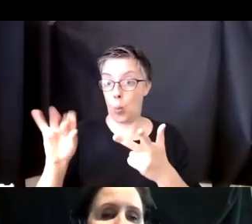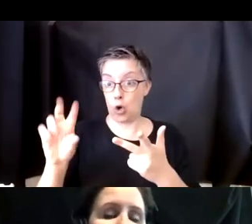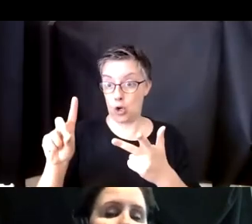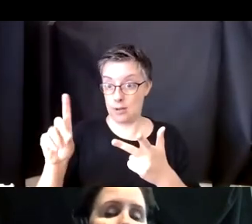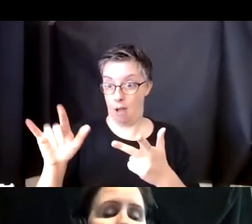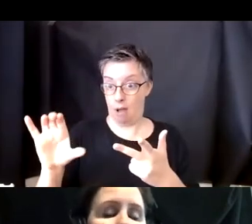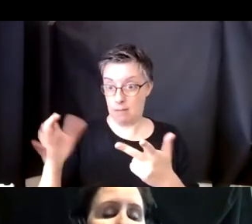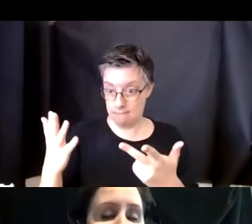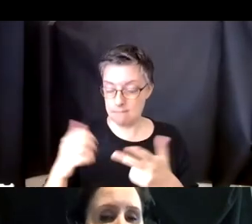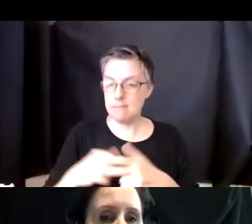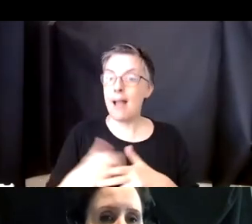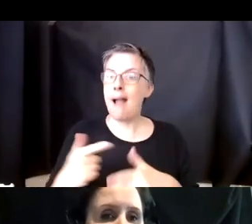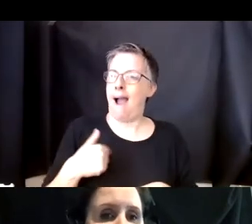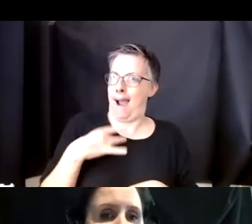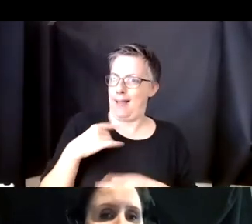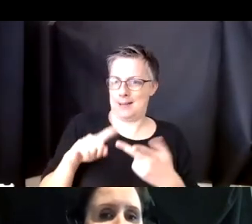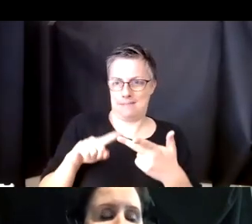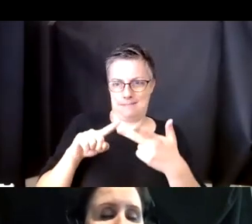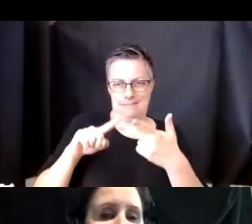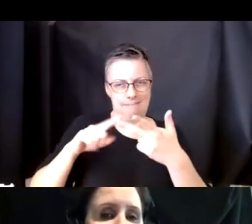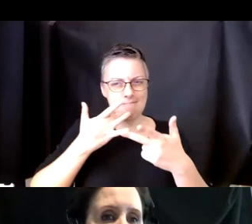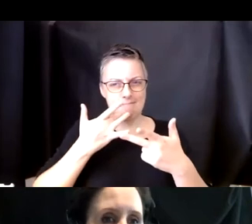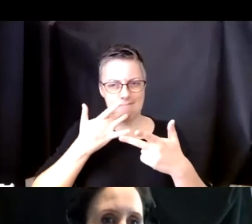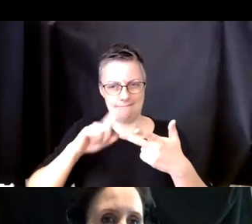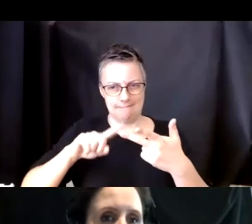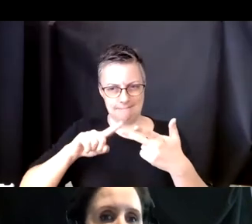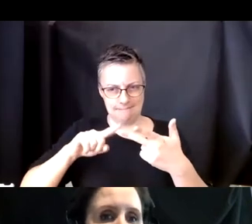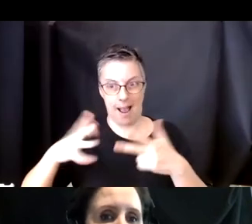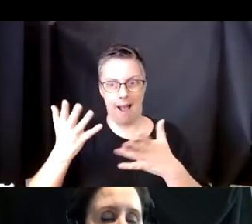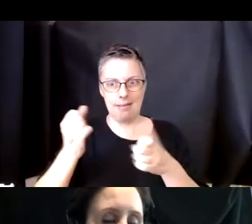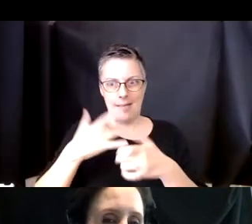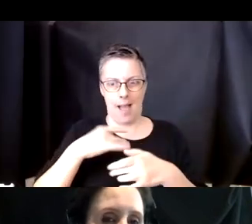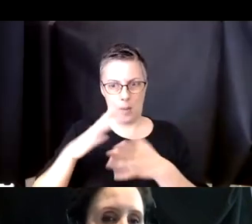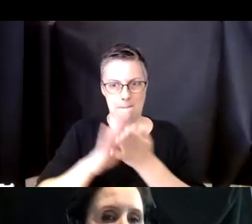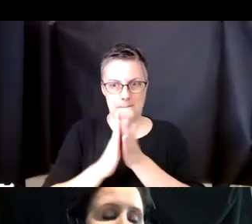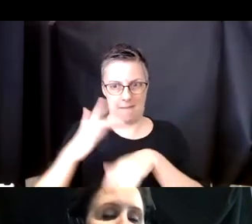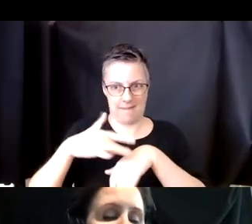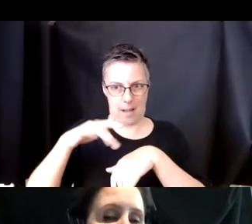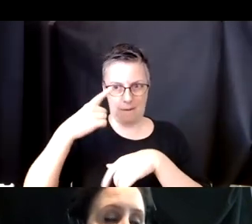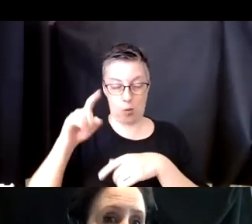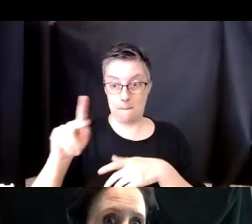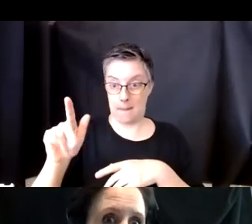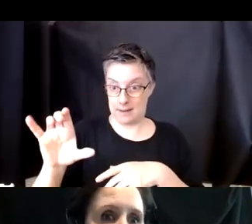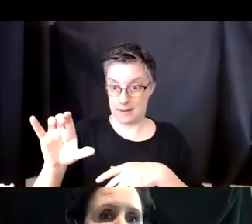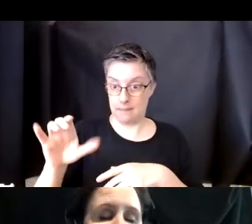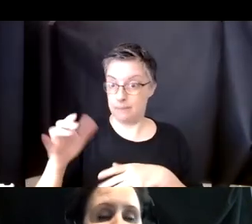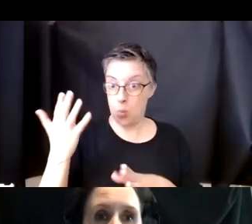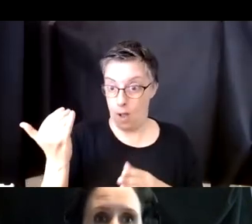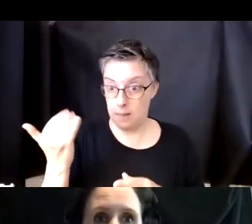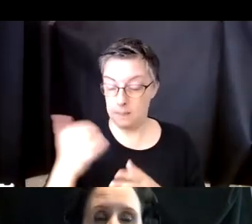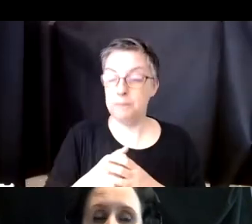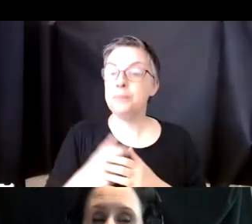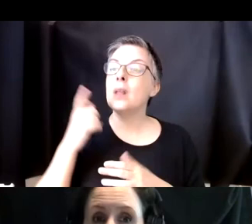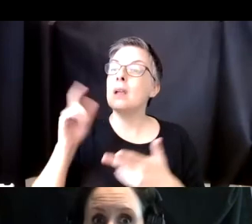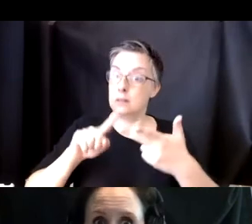like to have the Word document version made available for the public. And the reason why I do this is because that